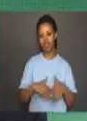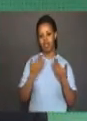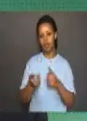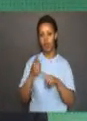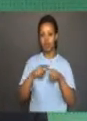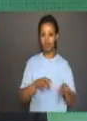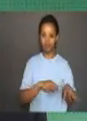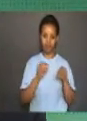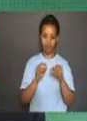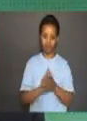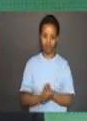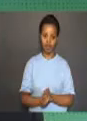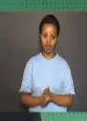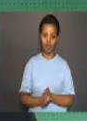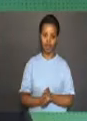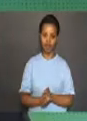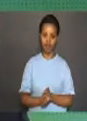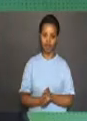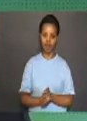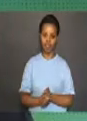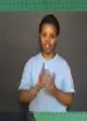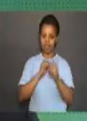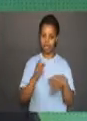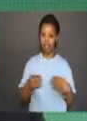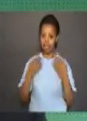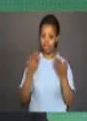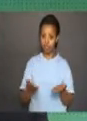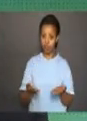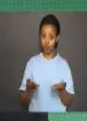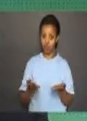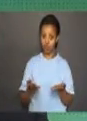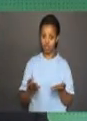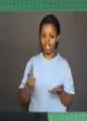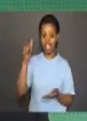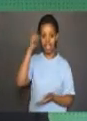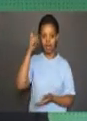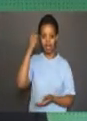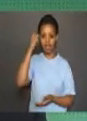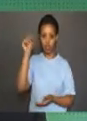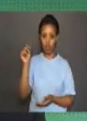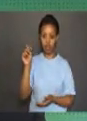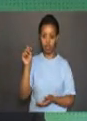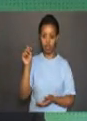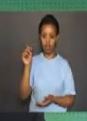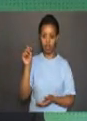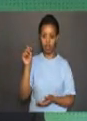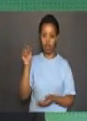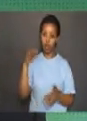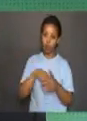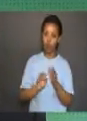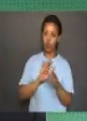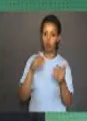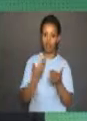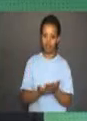Welcome back, students. If you said that Lamarckian theory consists of